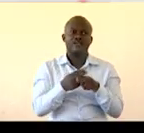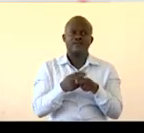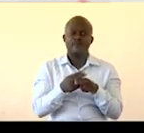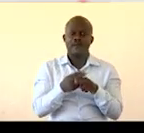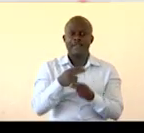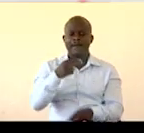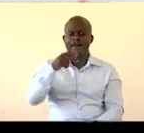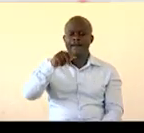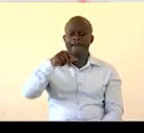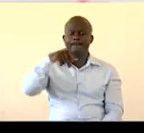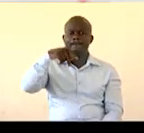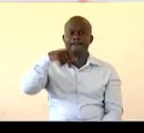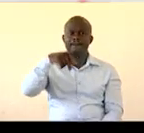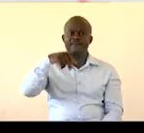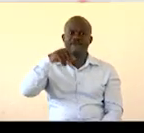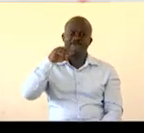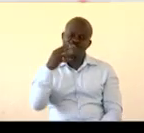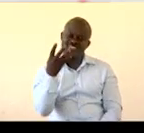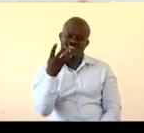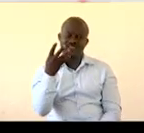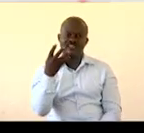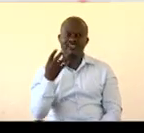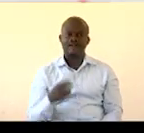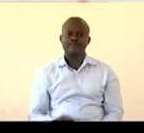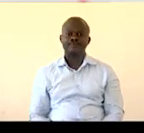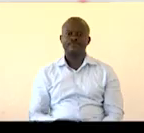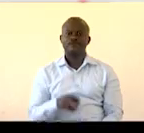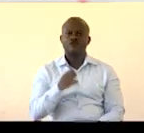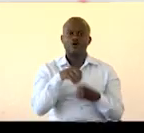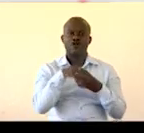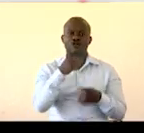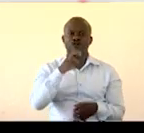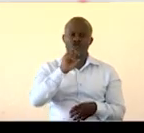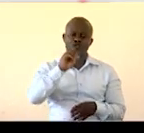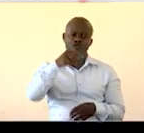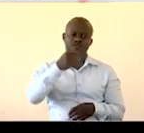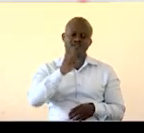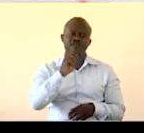thigmotropism. The fifth type of tropism,